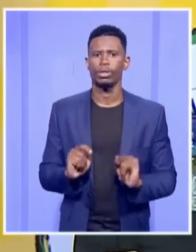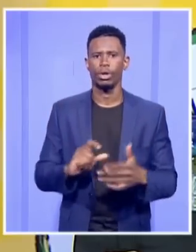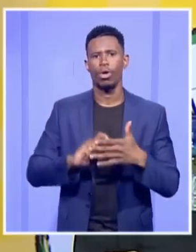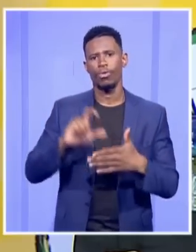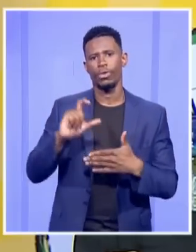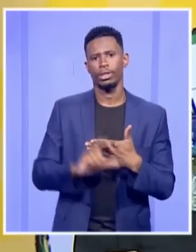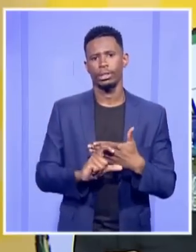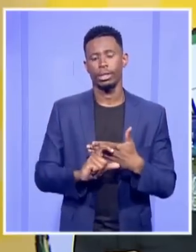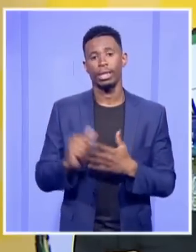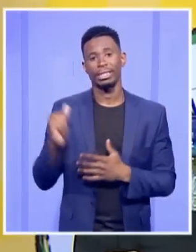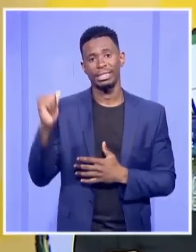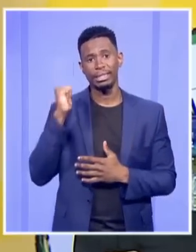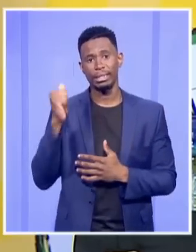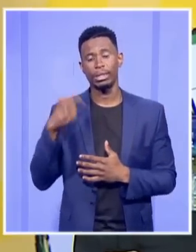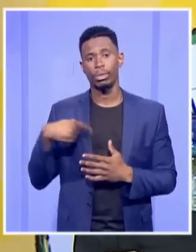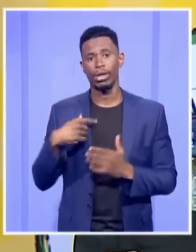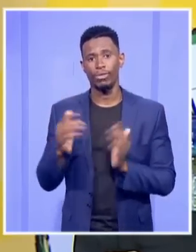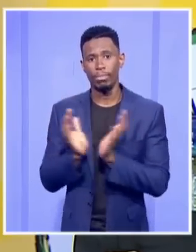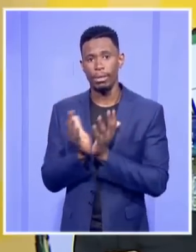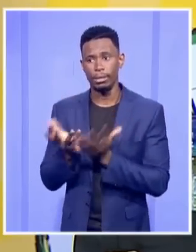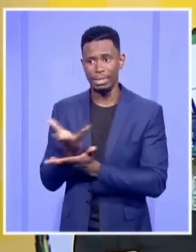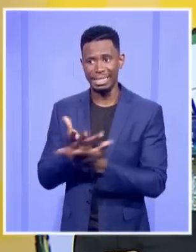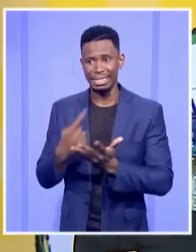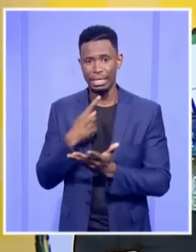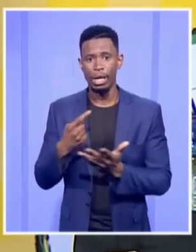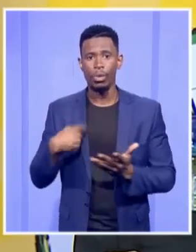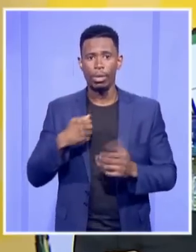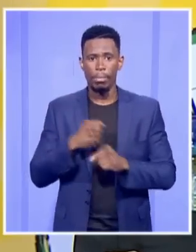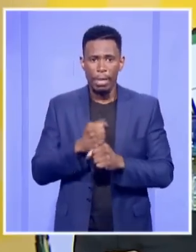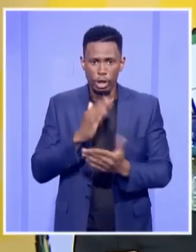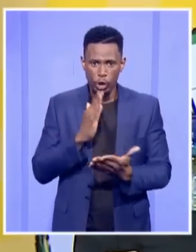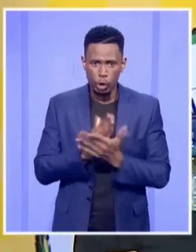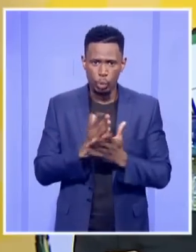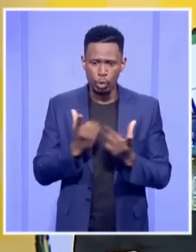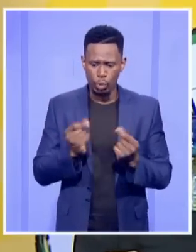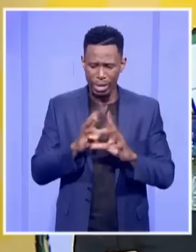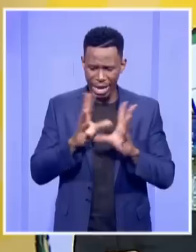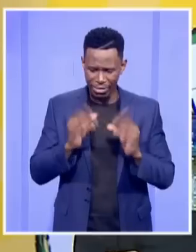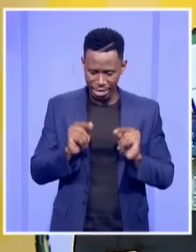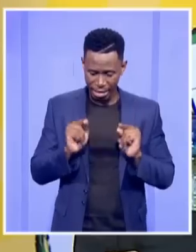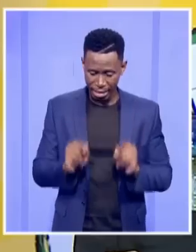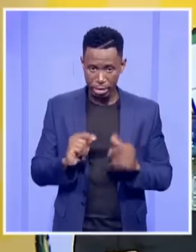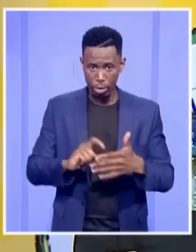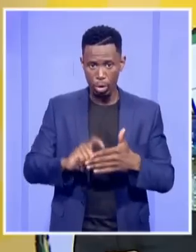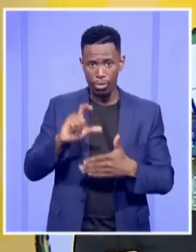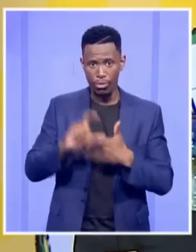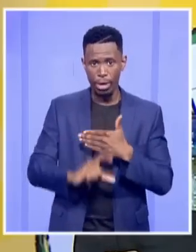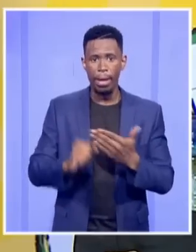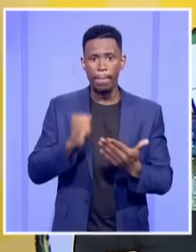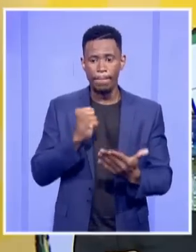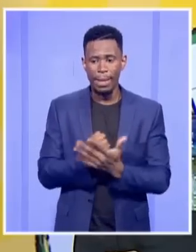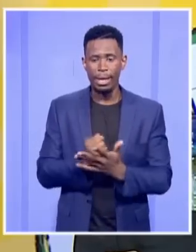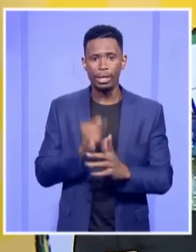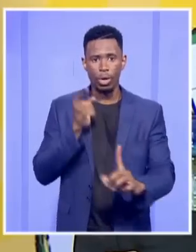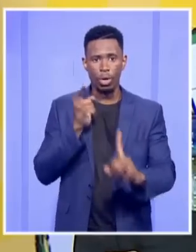we are going to do everything else in our power to make sure that this conference concludes its